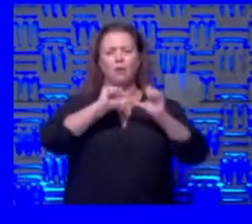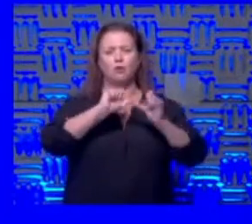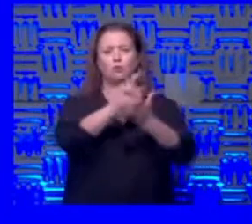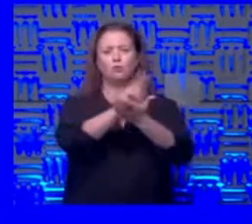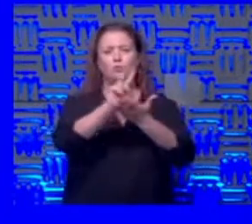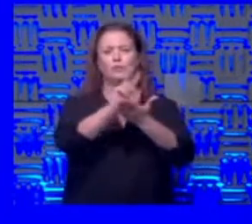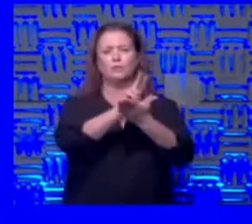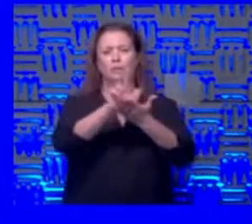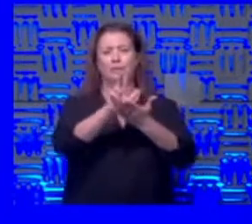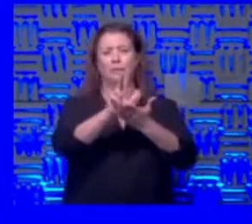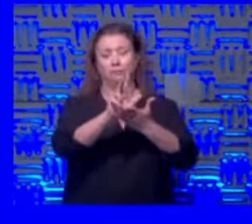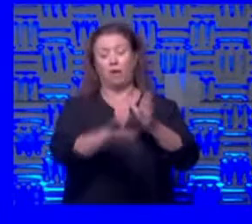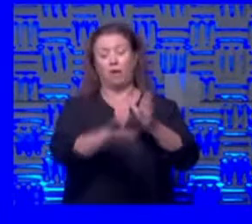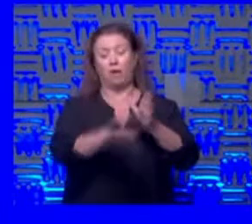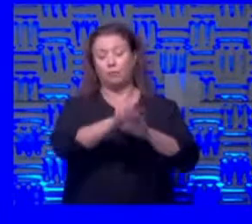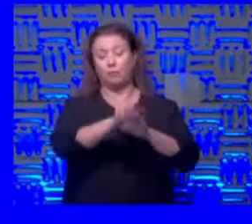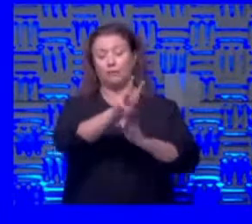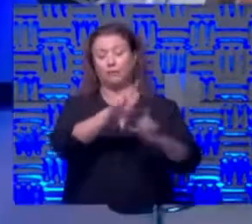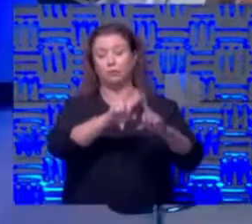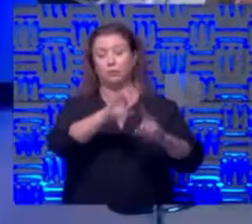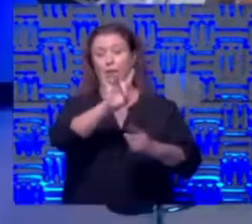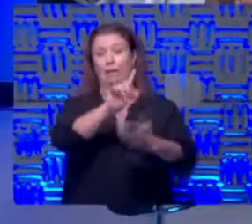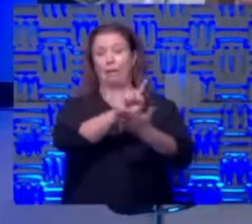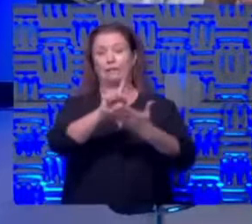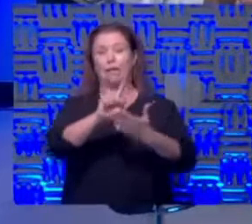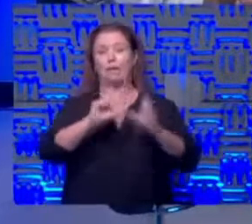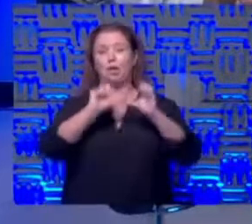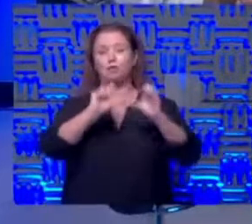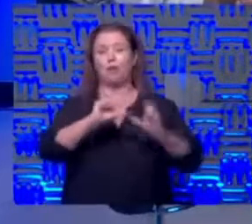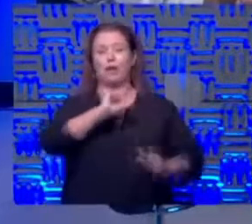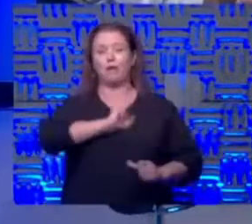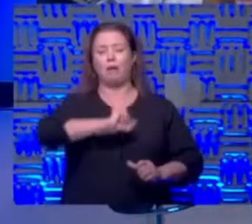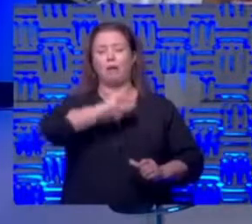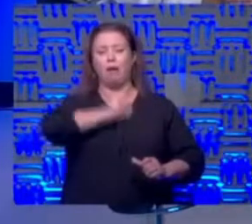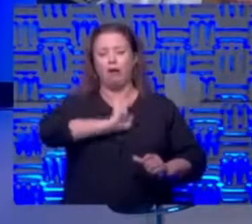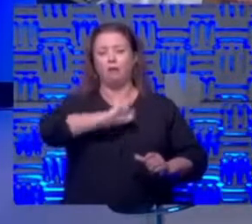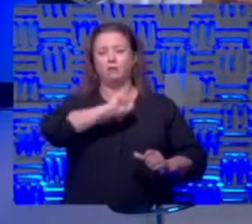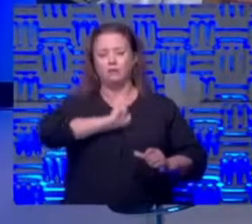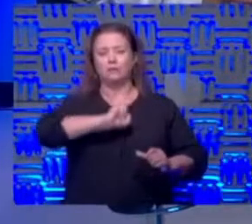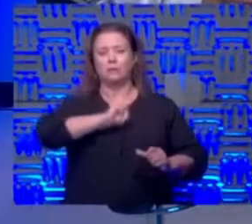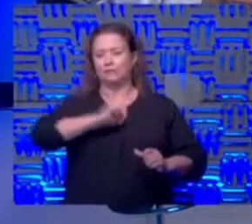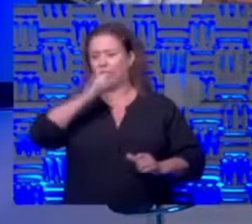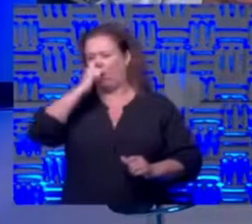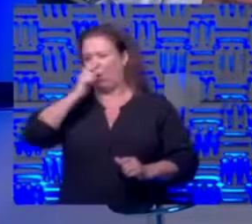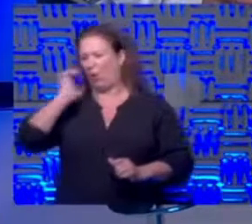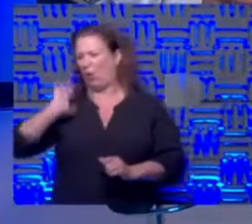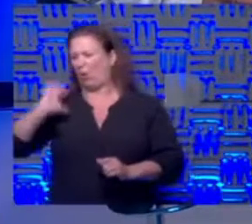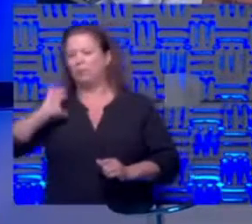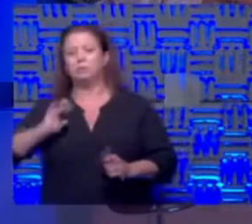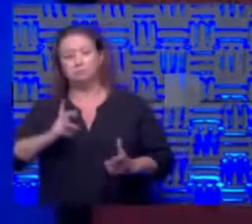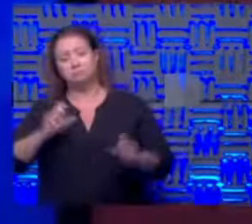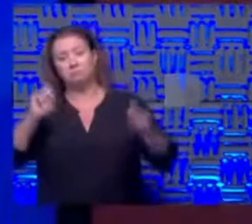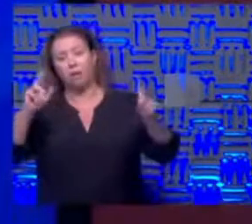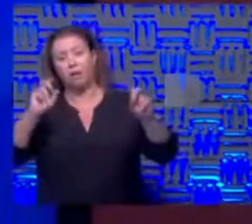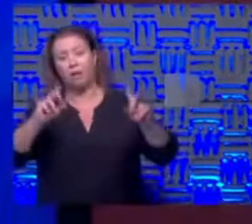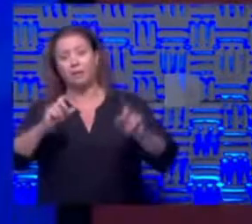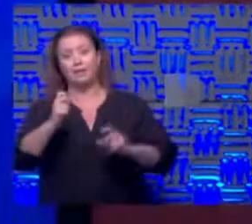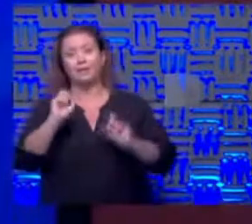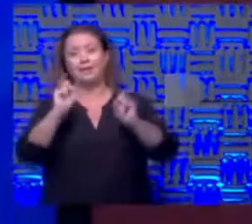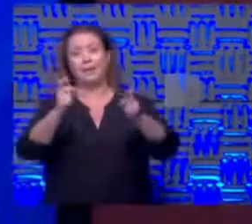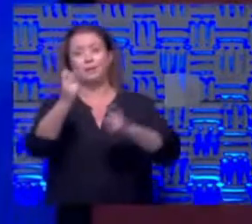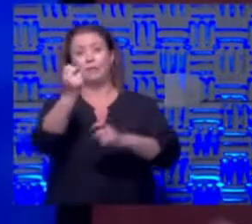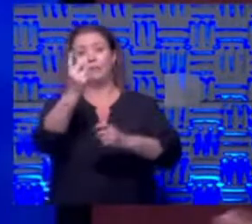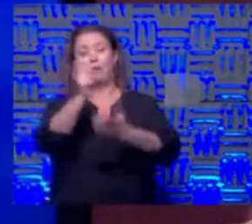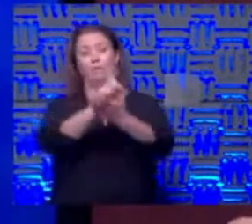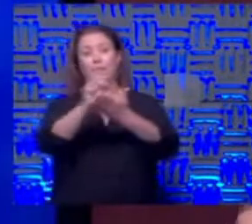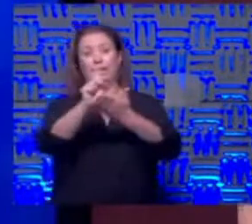later. So up to 6 to 8 weeks later. Yeah. How many chronic coughs do I see in the clinic in which the real answer was, well, I had a cold a little while ago. Yeah. Well, okay, give yourself 12 weeks, come